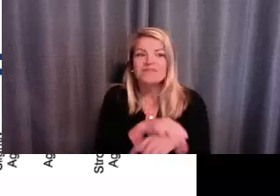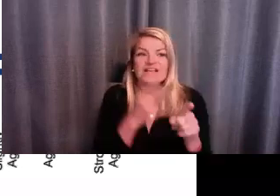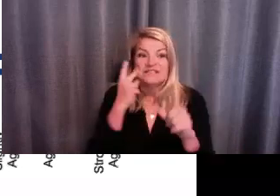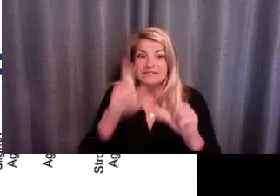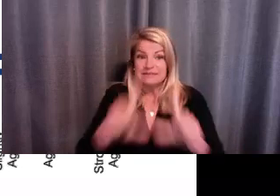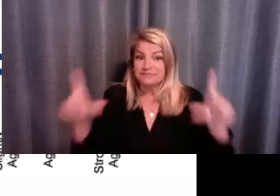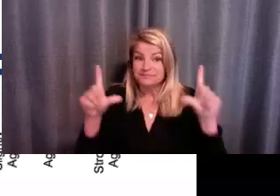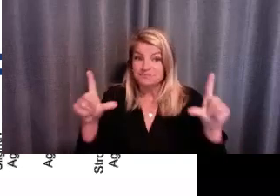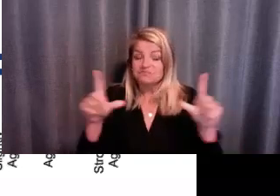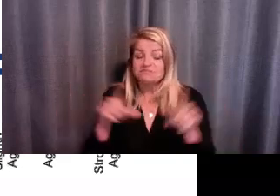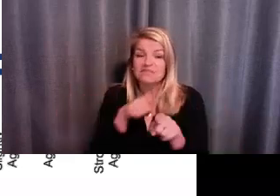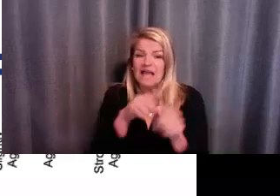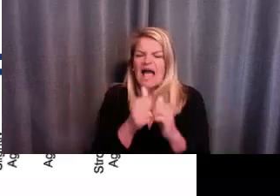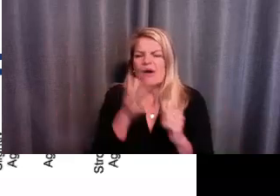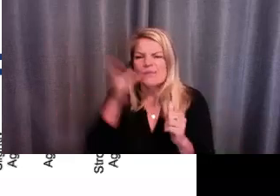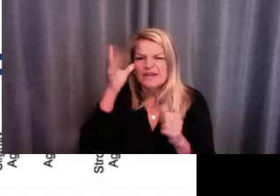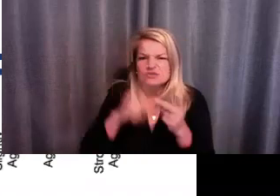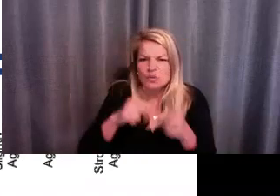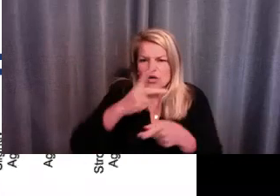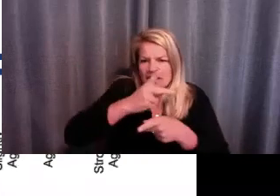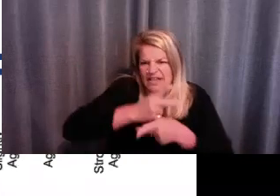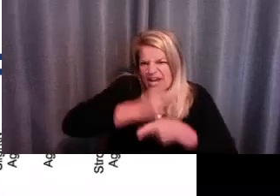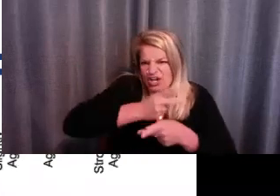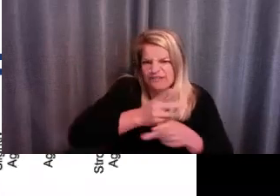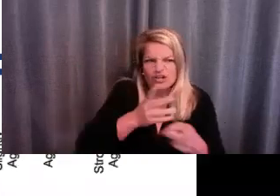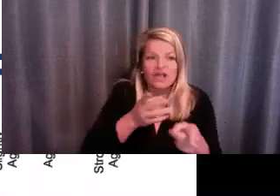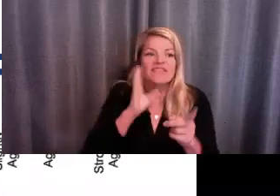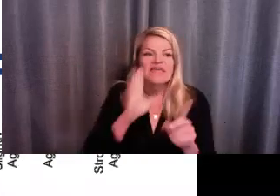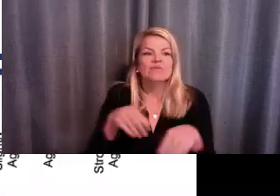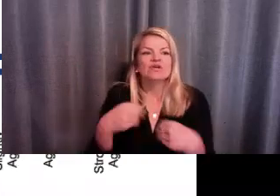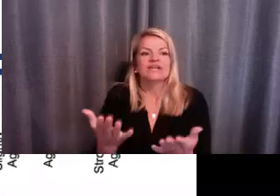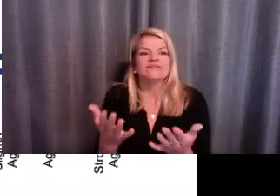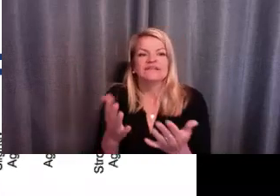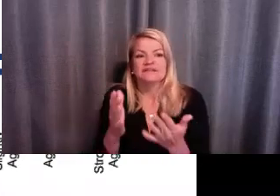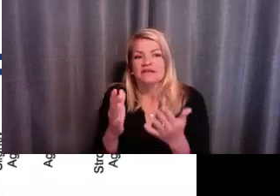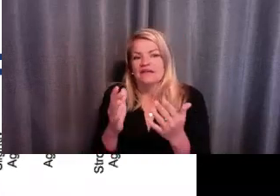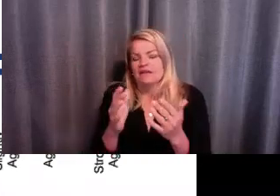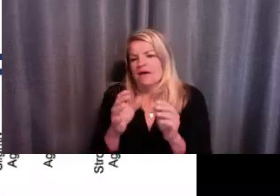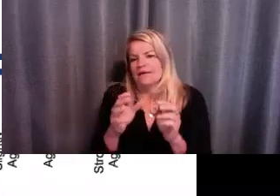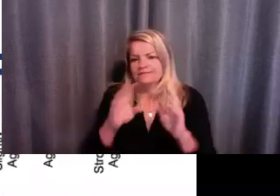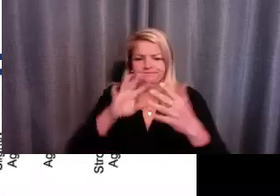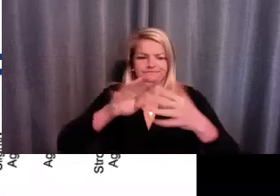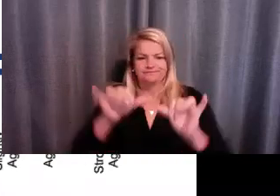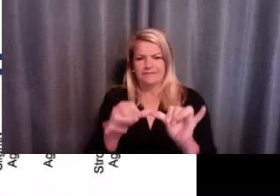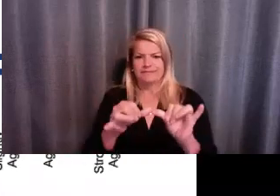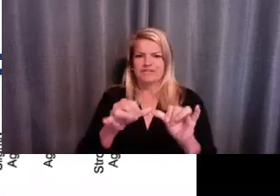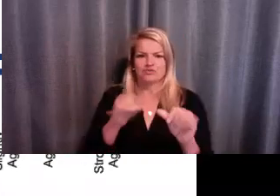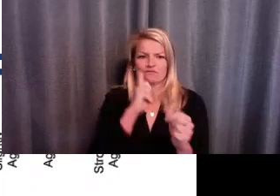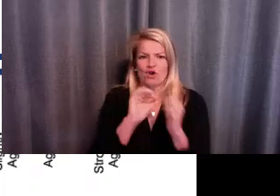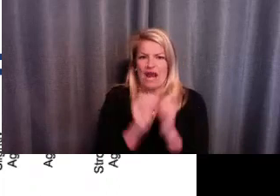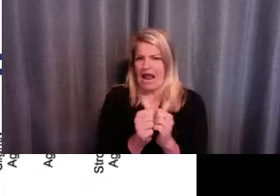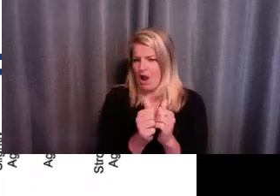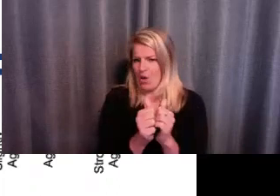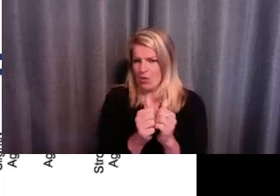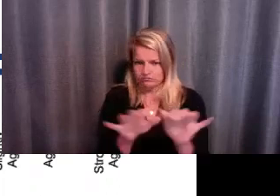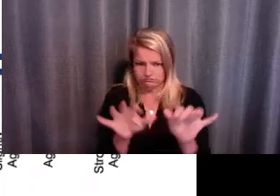were provided with an opportunity to evaluate the intervention. So one idea is to do it through this